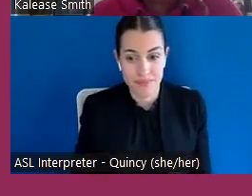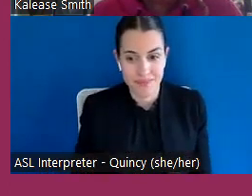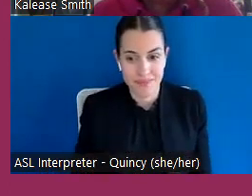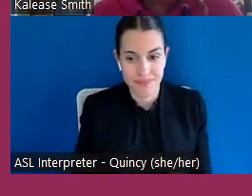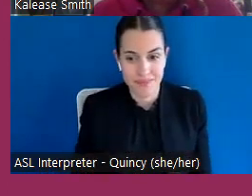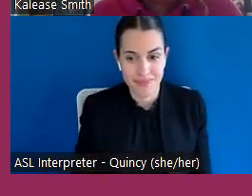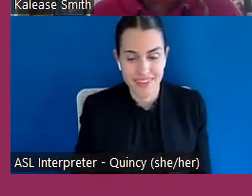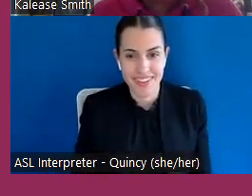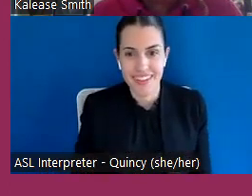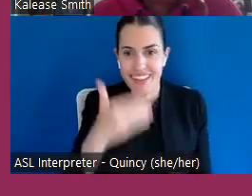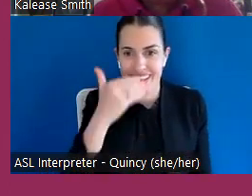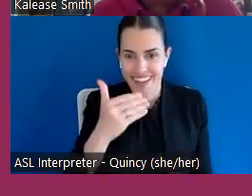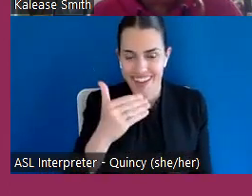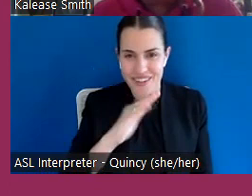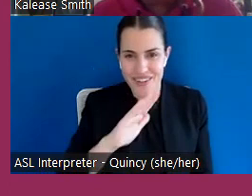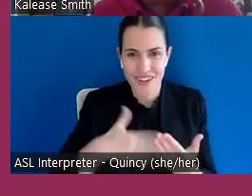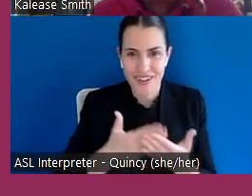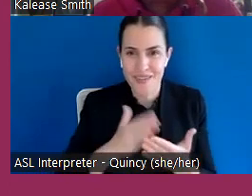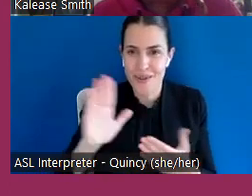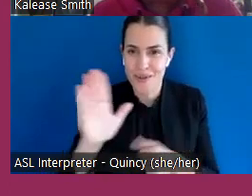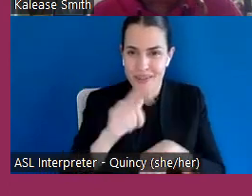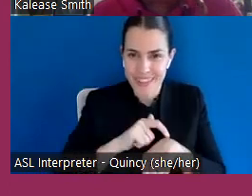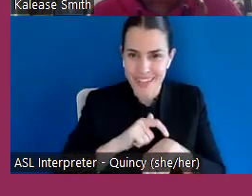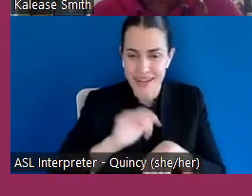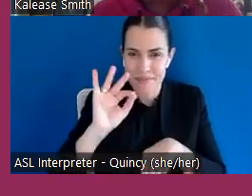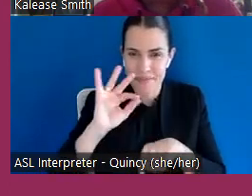And thank you all for your time